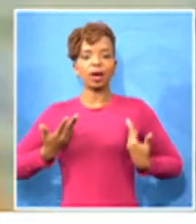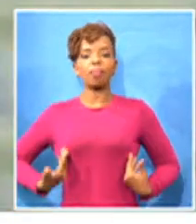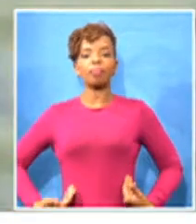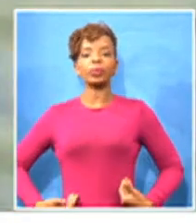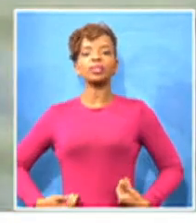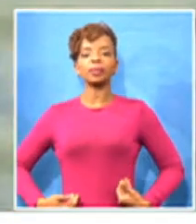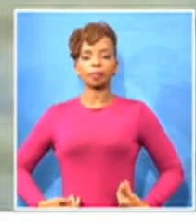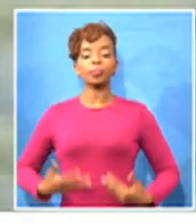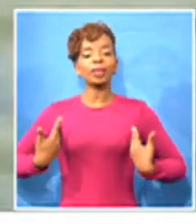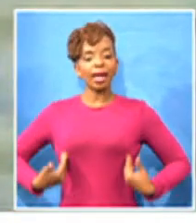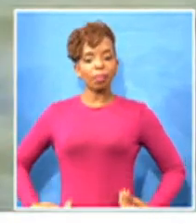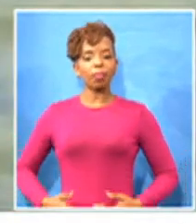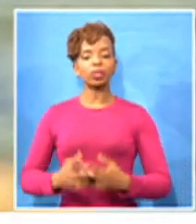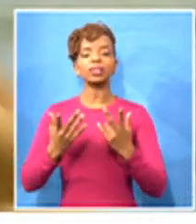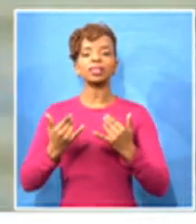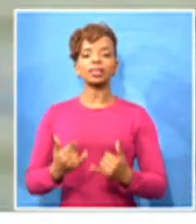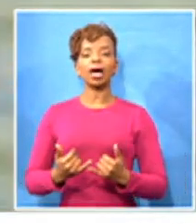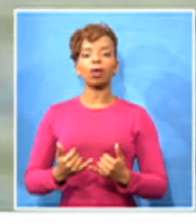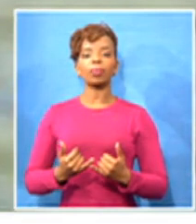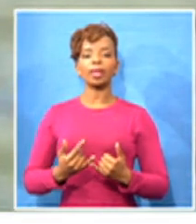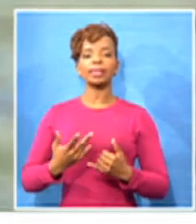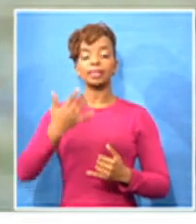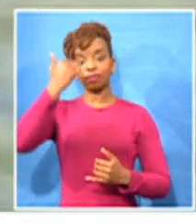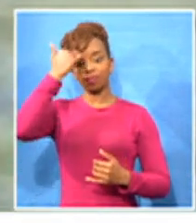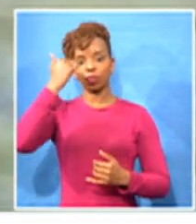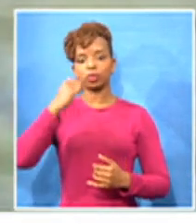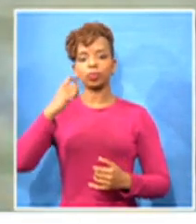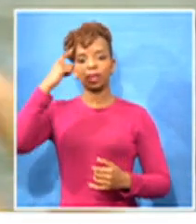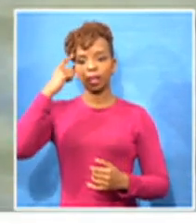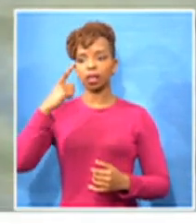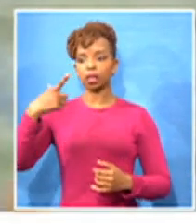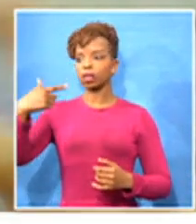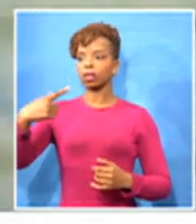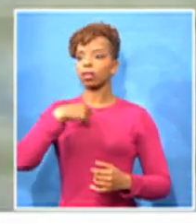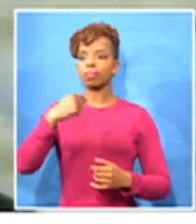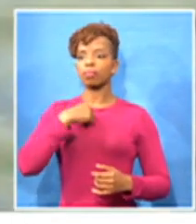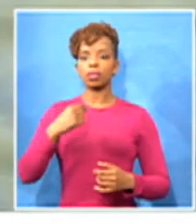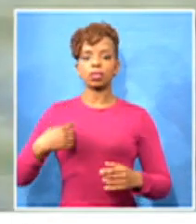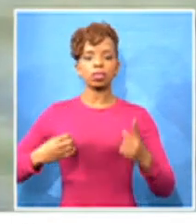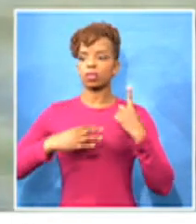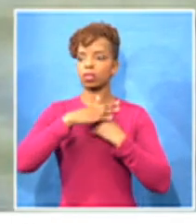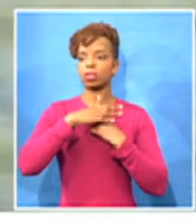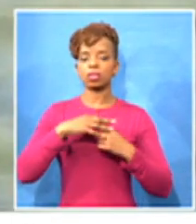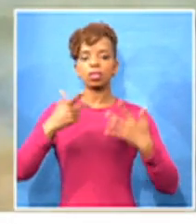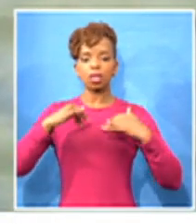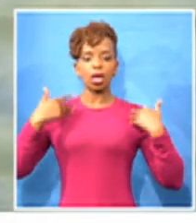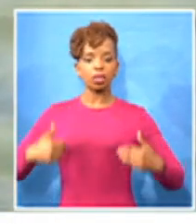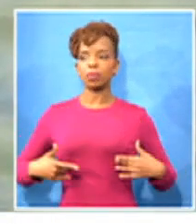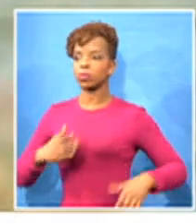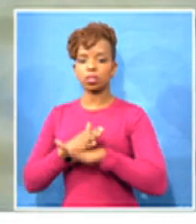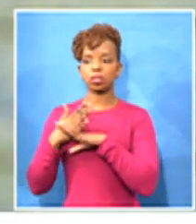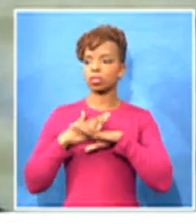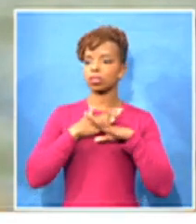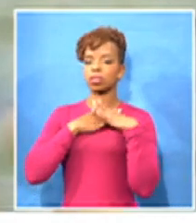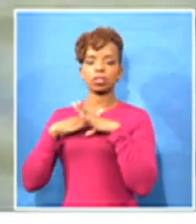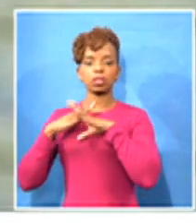is fooled into thinking that it is being attacked. And so it mounts a massive immune response and creates